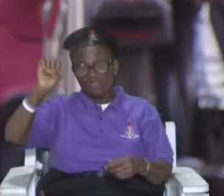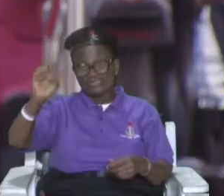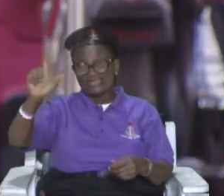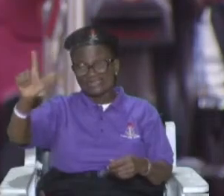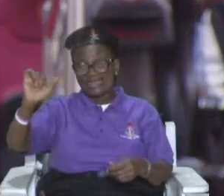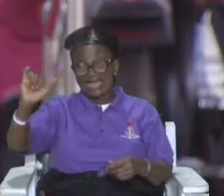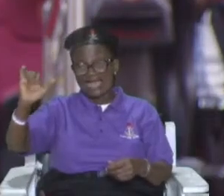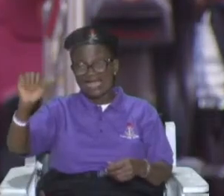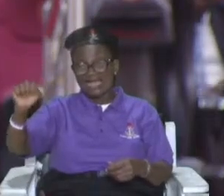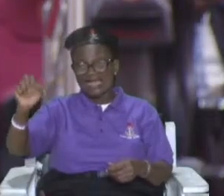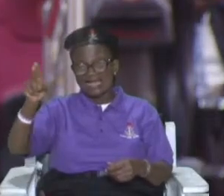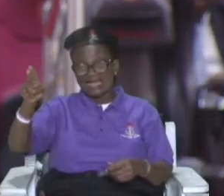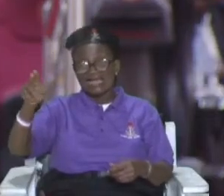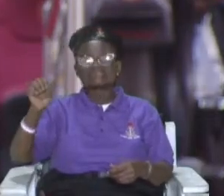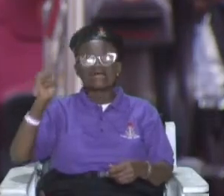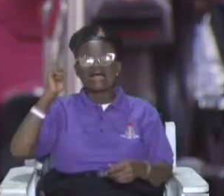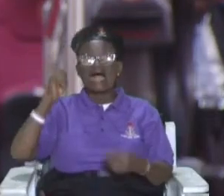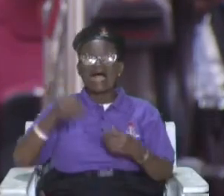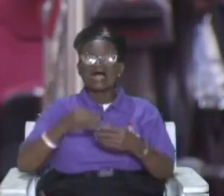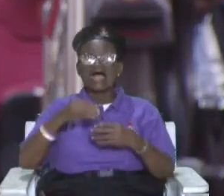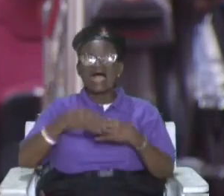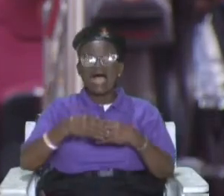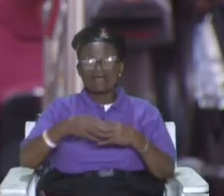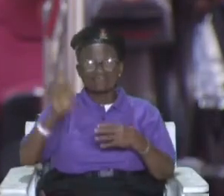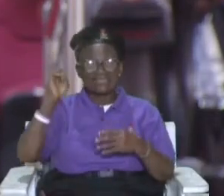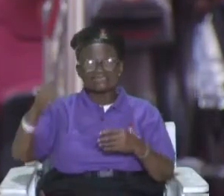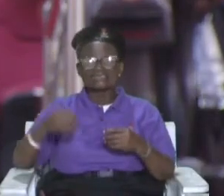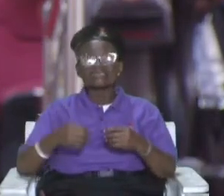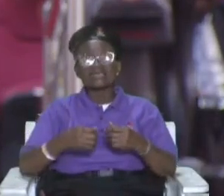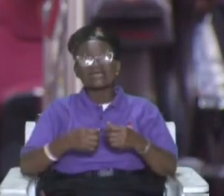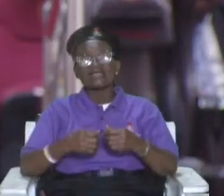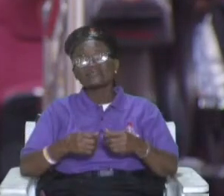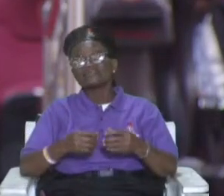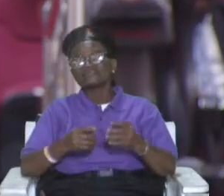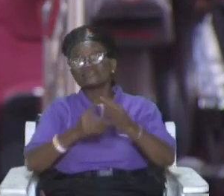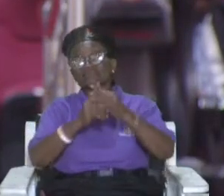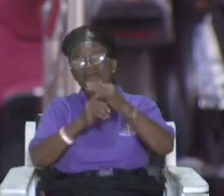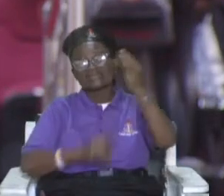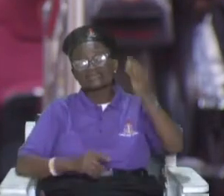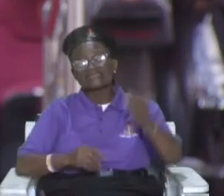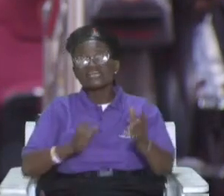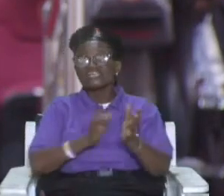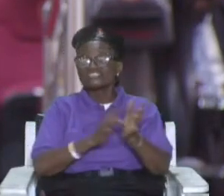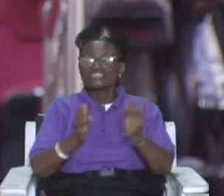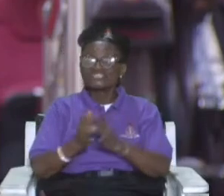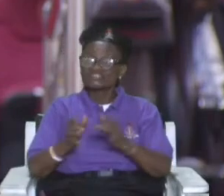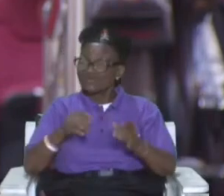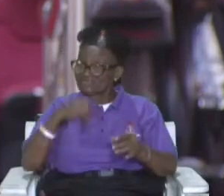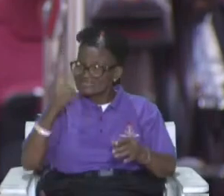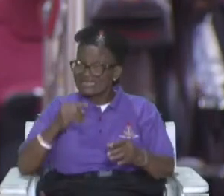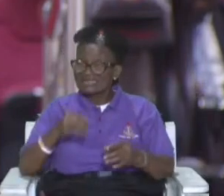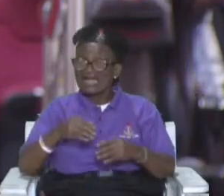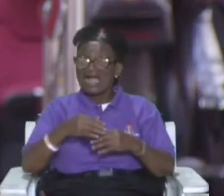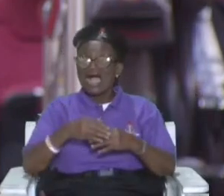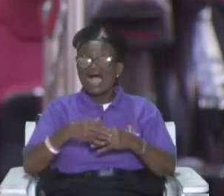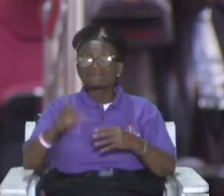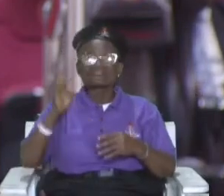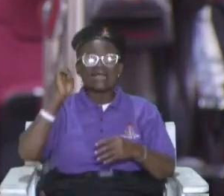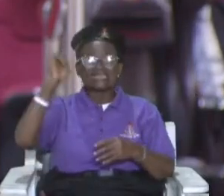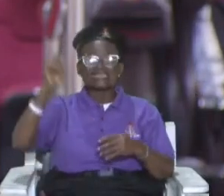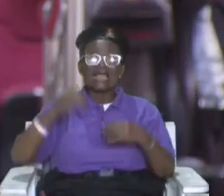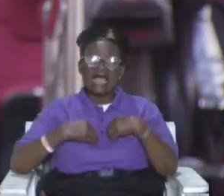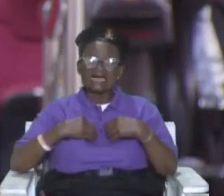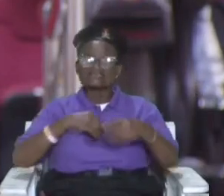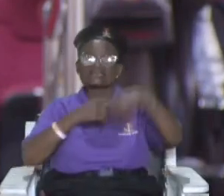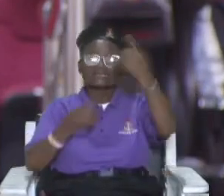Jesus Christ said that after he has gone, he will send down power.